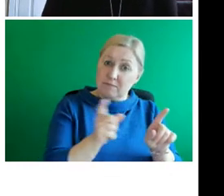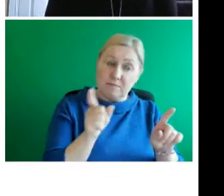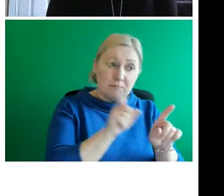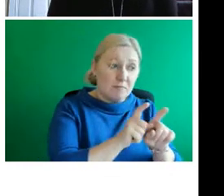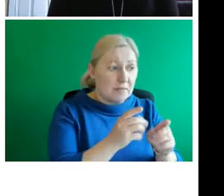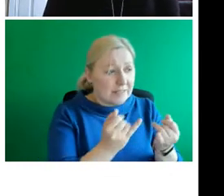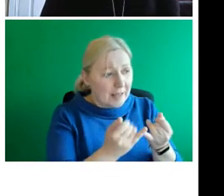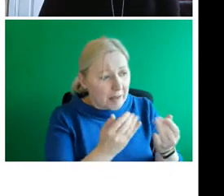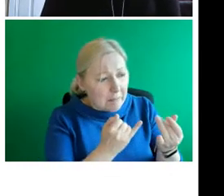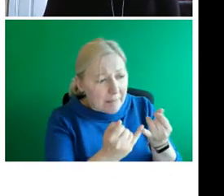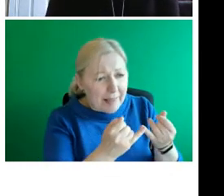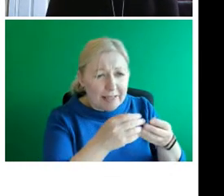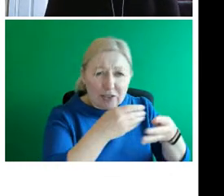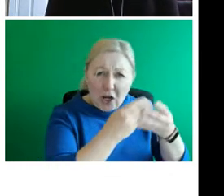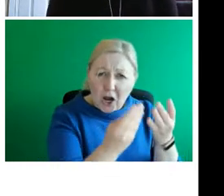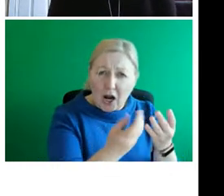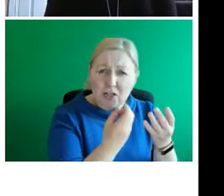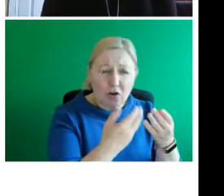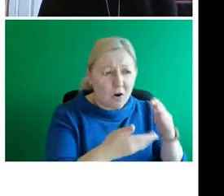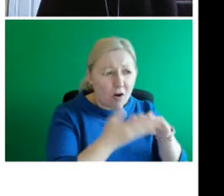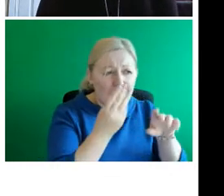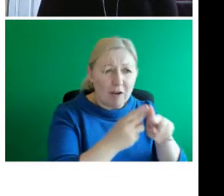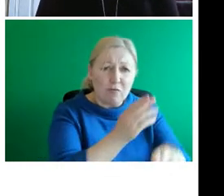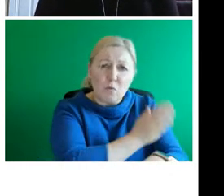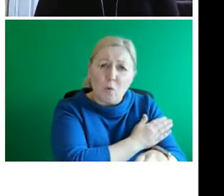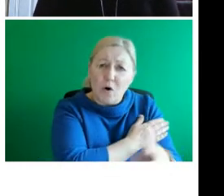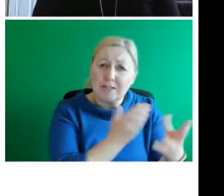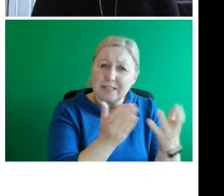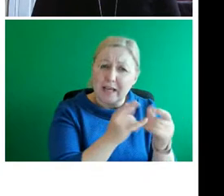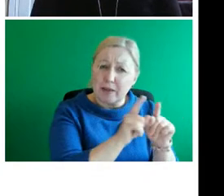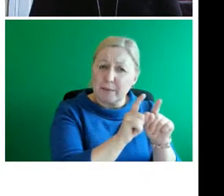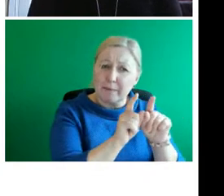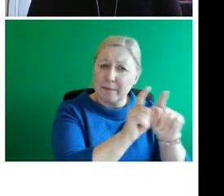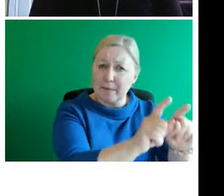to my final slide then, just in summary.